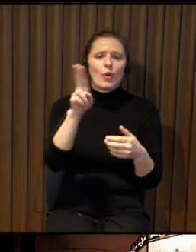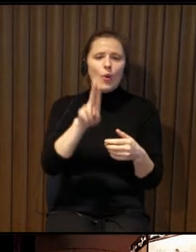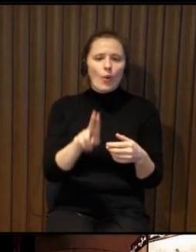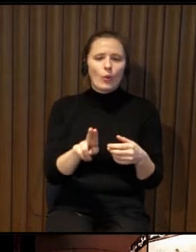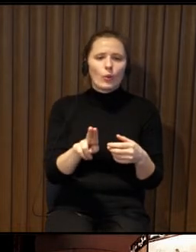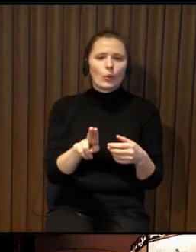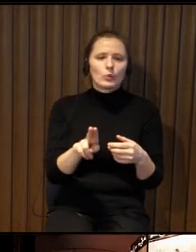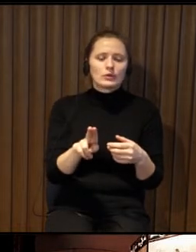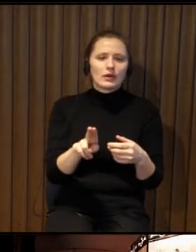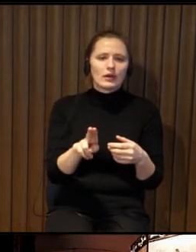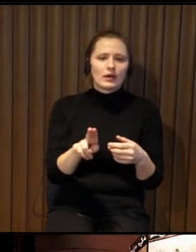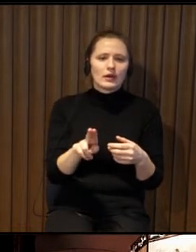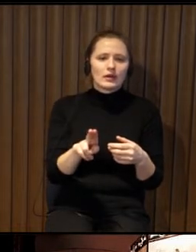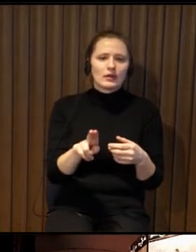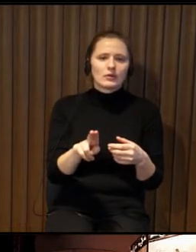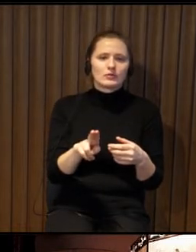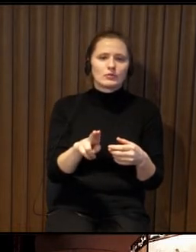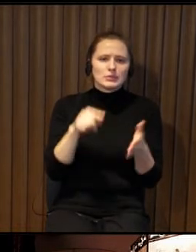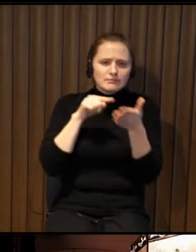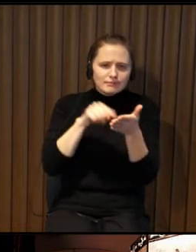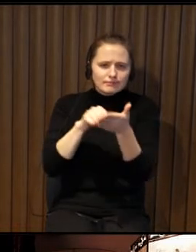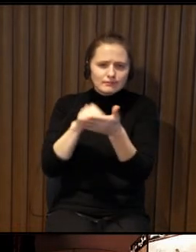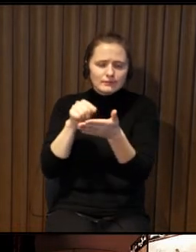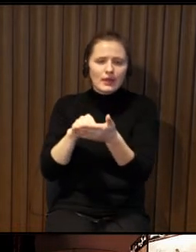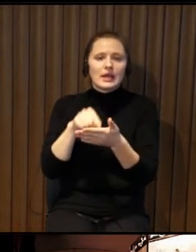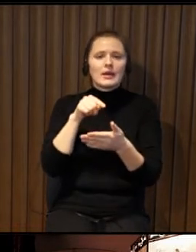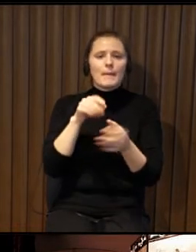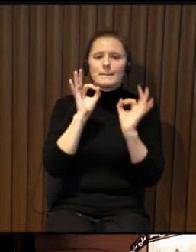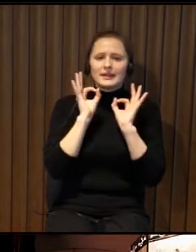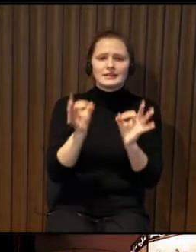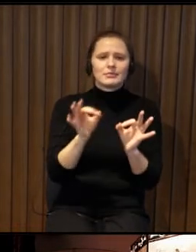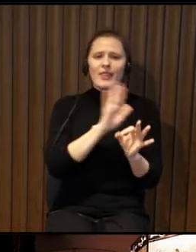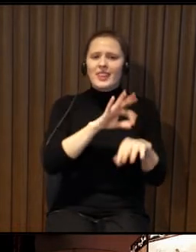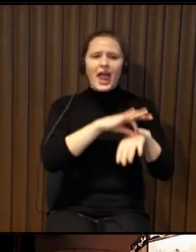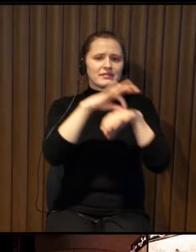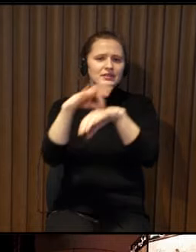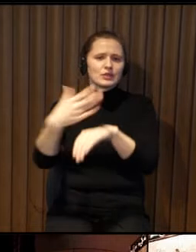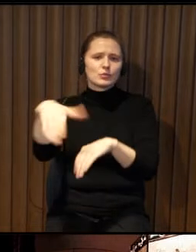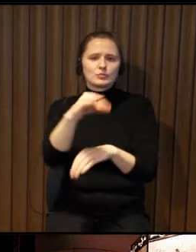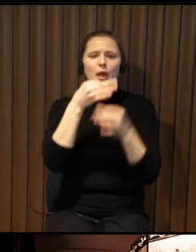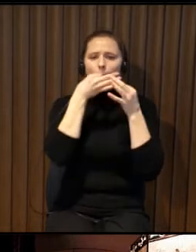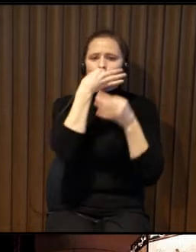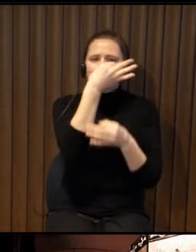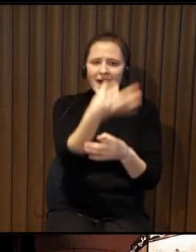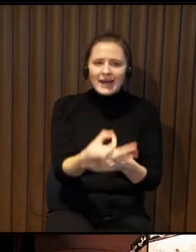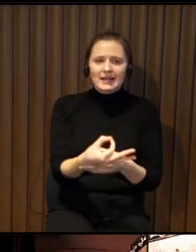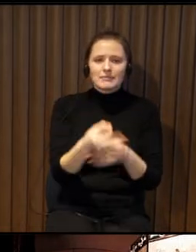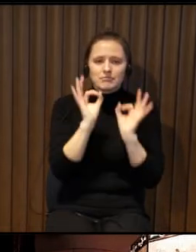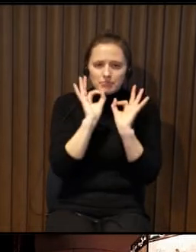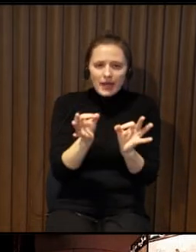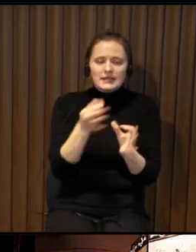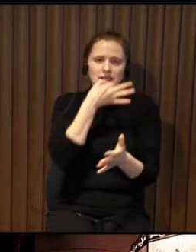Technical innovation is not the answer. As a society, we have called on the power tools of